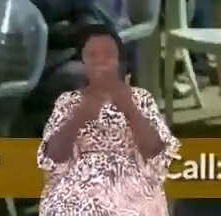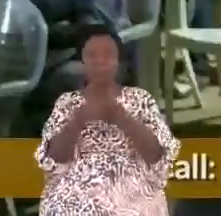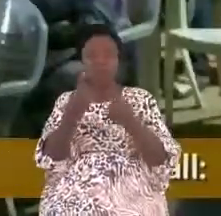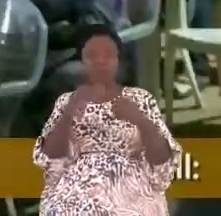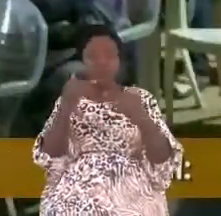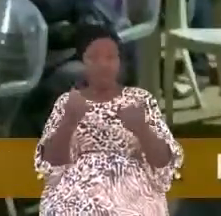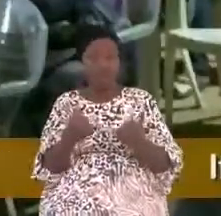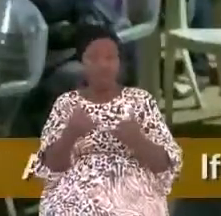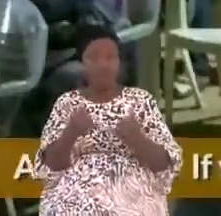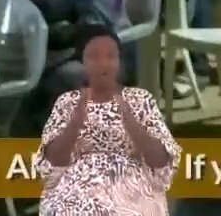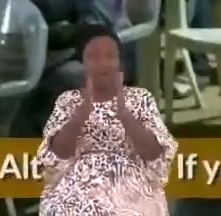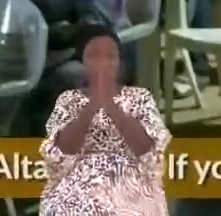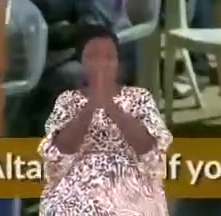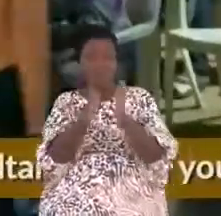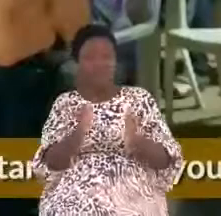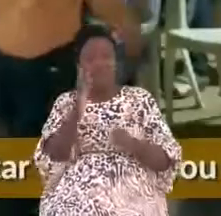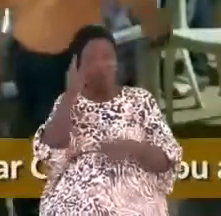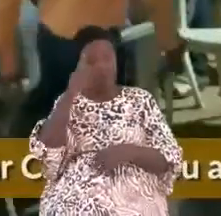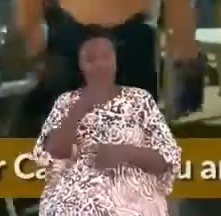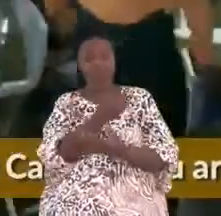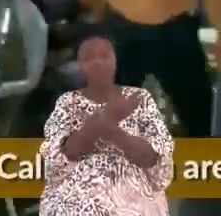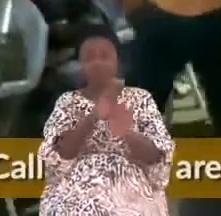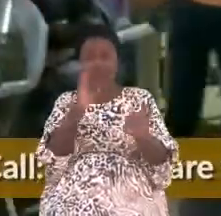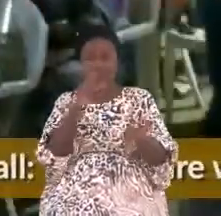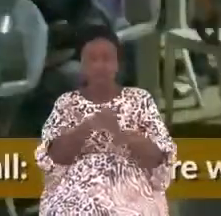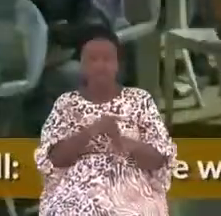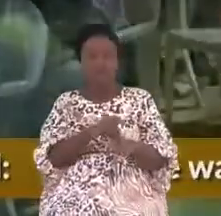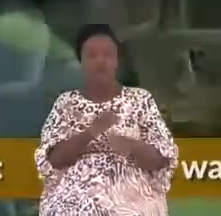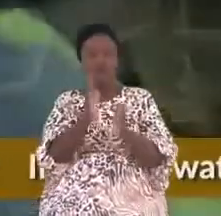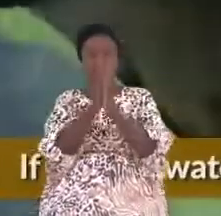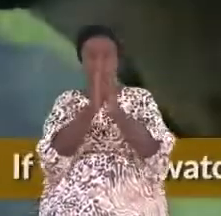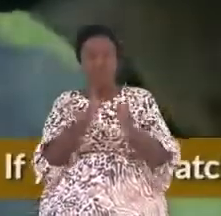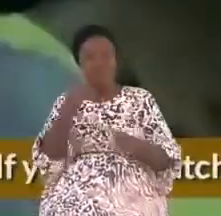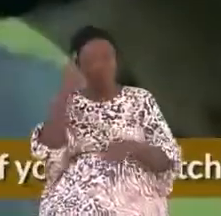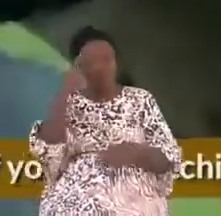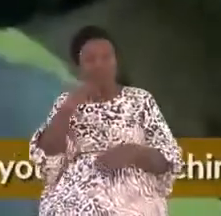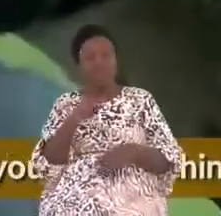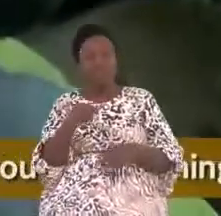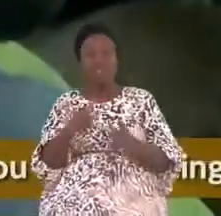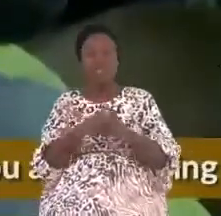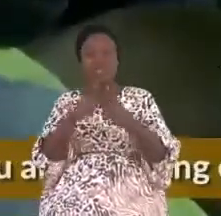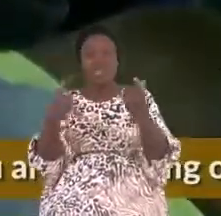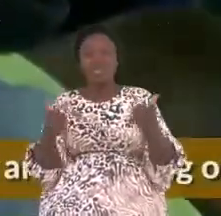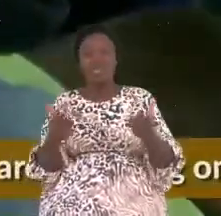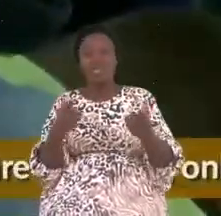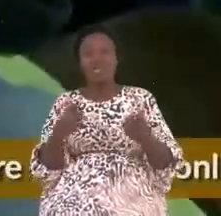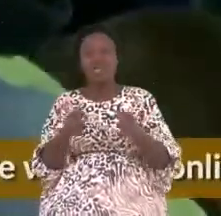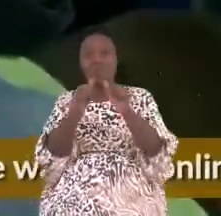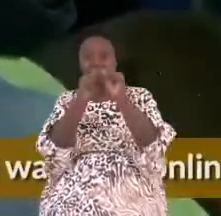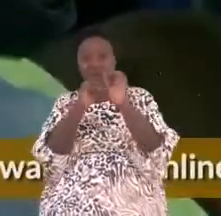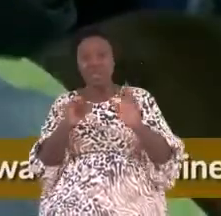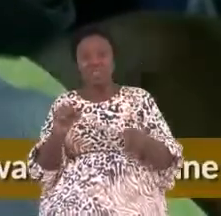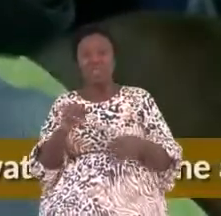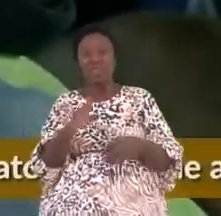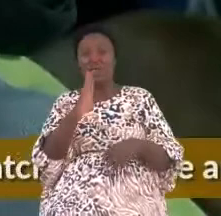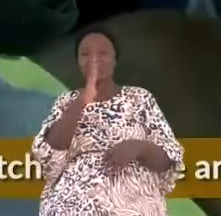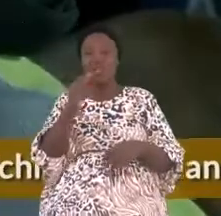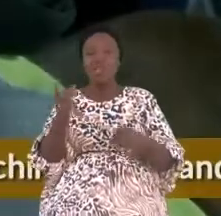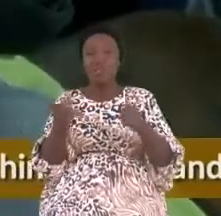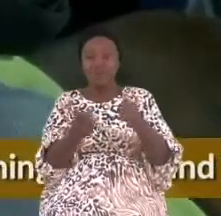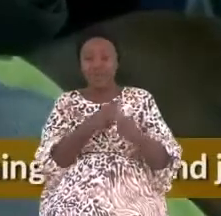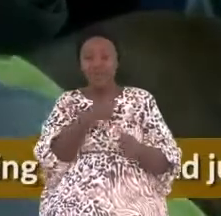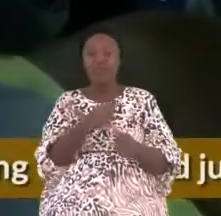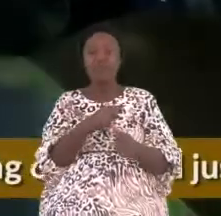freedom prayer for your deliverance prayer for the supernatural be the first partaker of the fruit